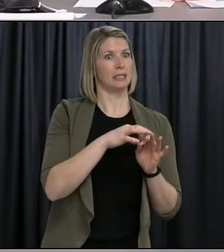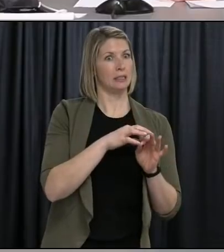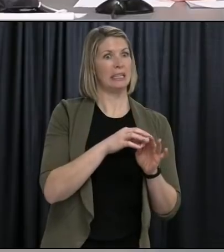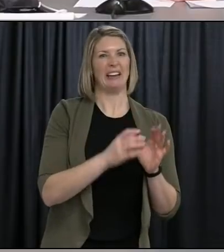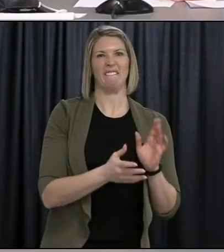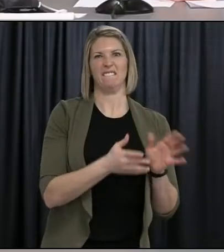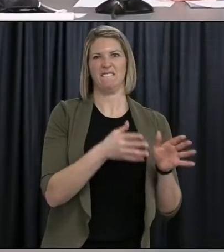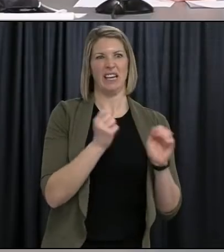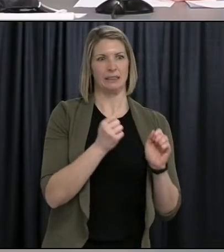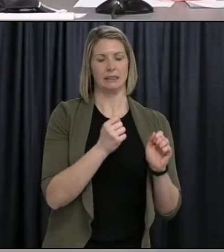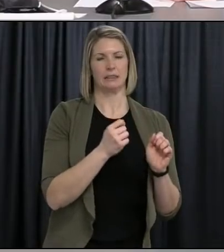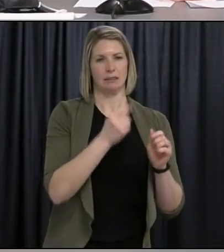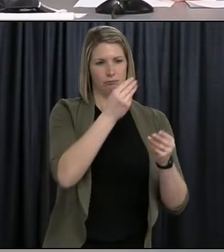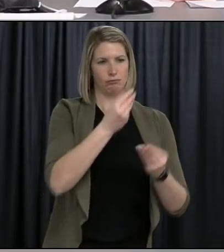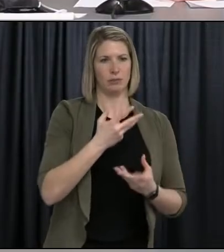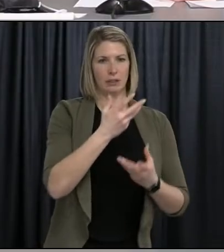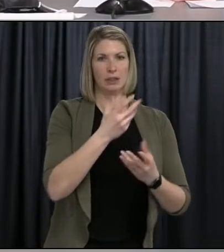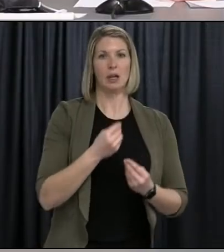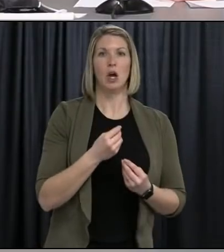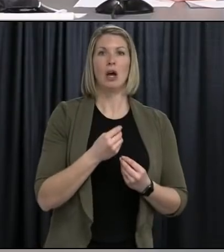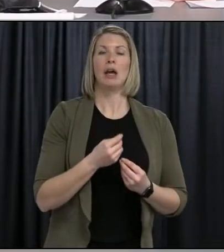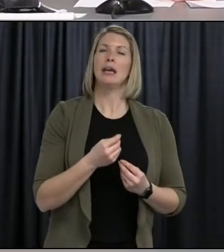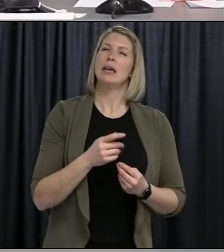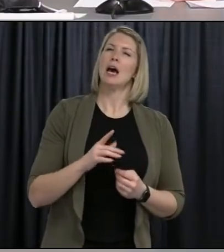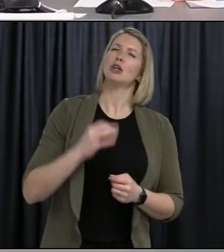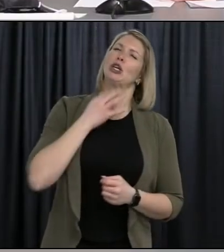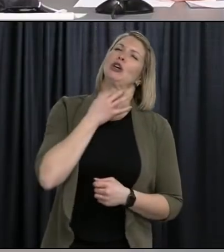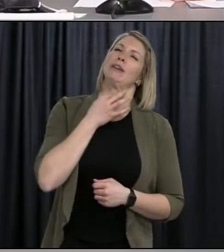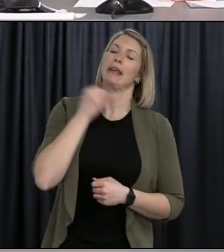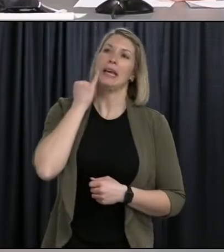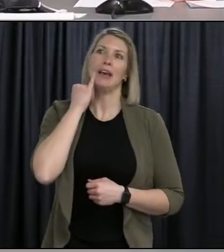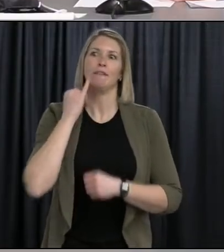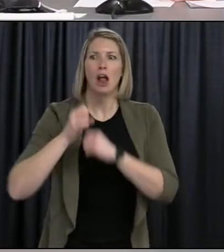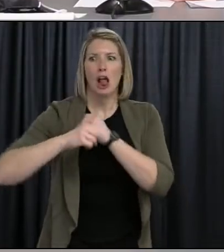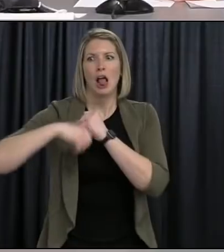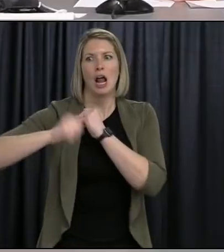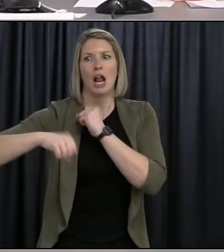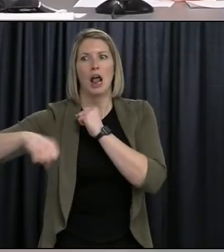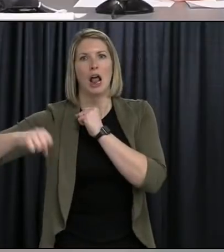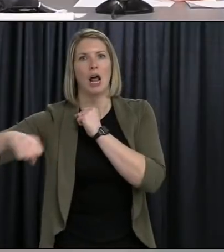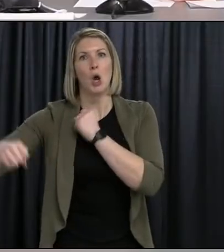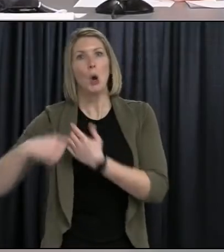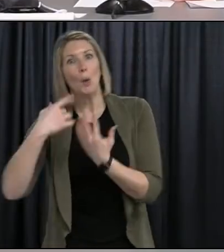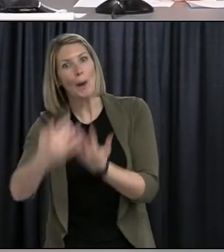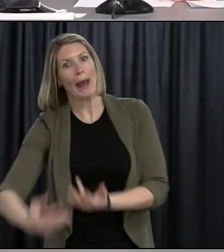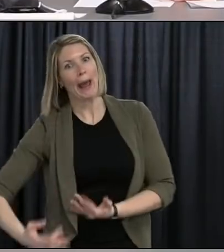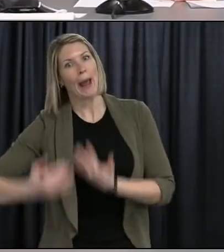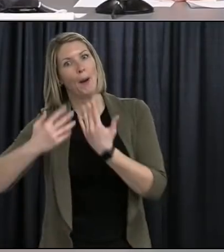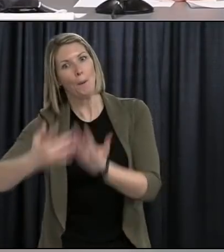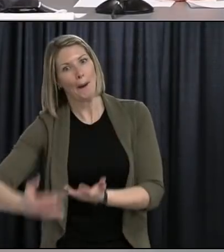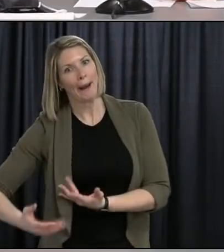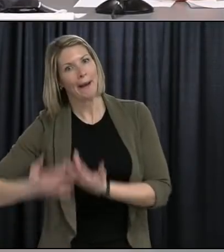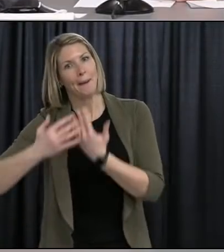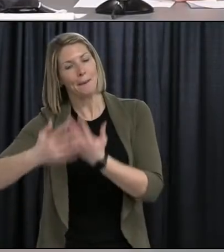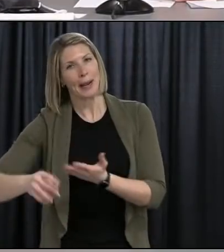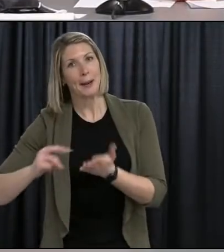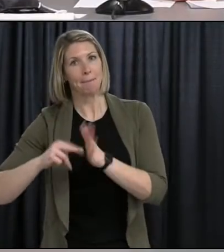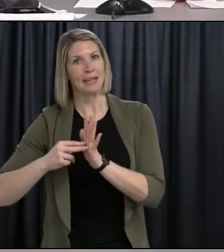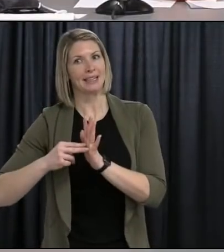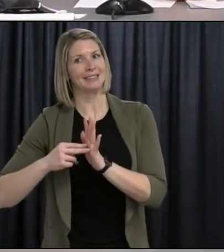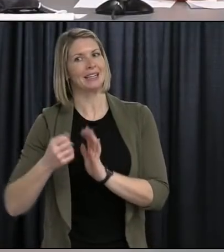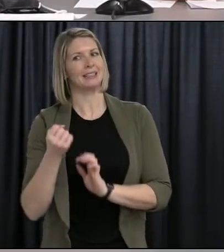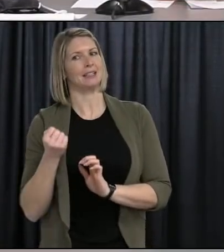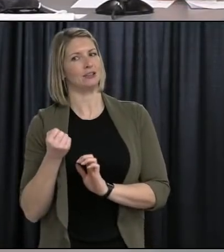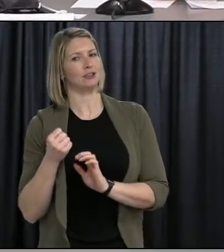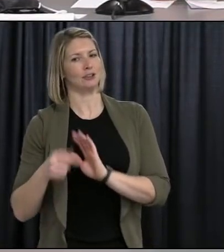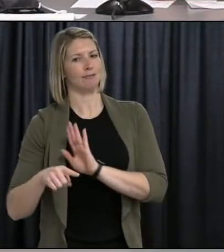that for the average person, the longer you wait for your result, the more likely you're okay? No.